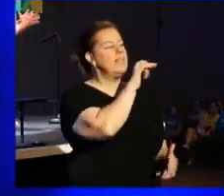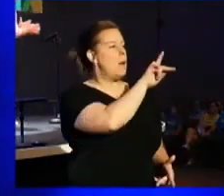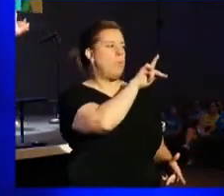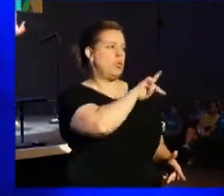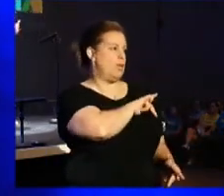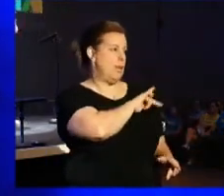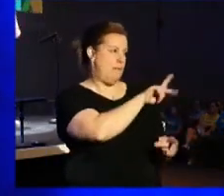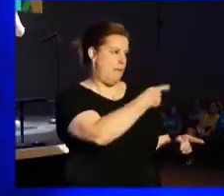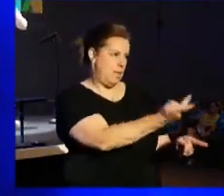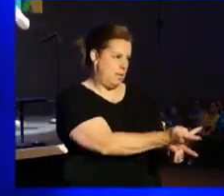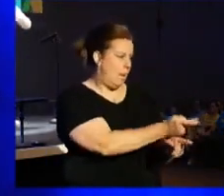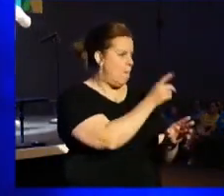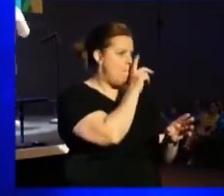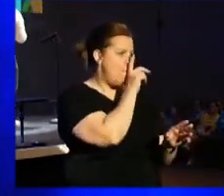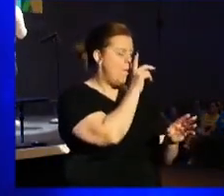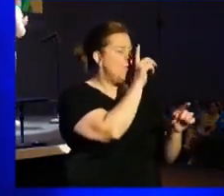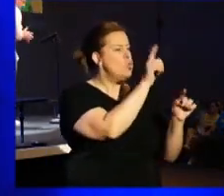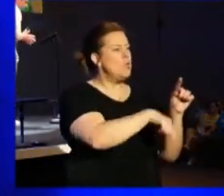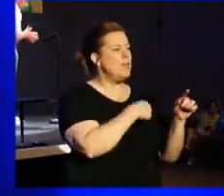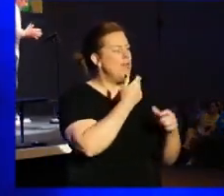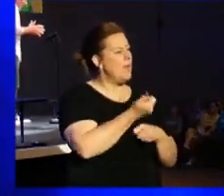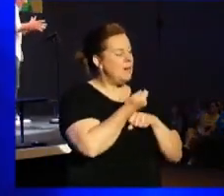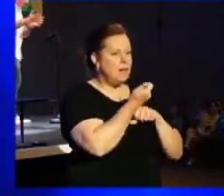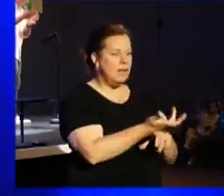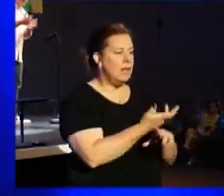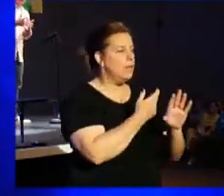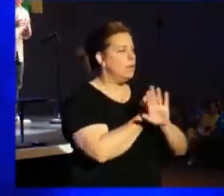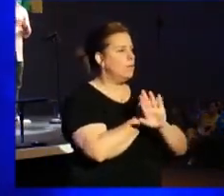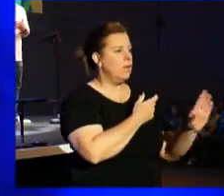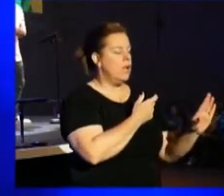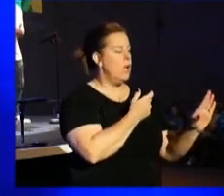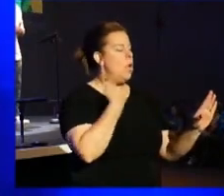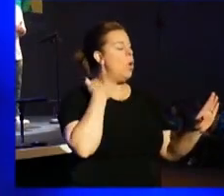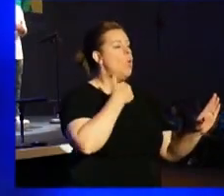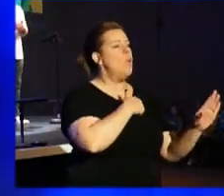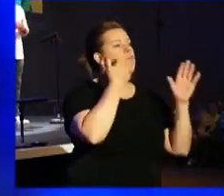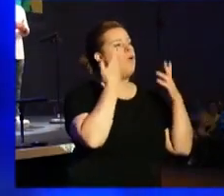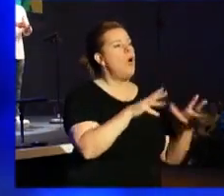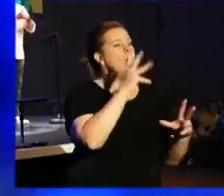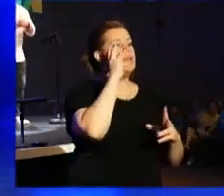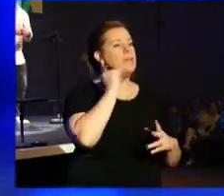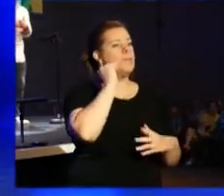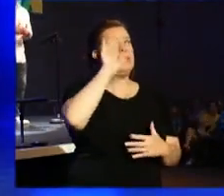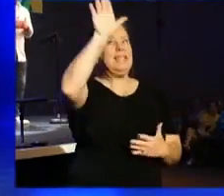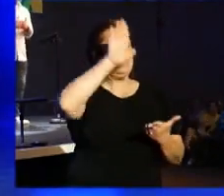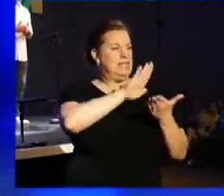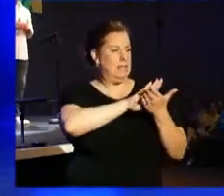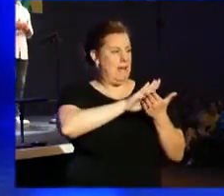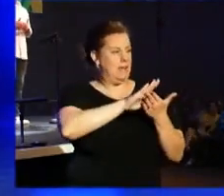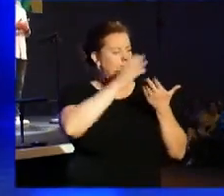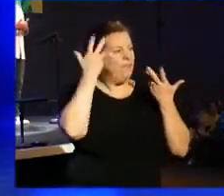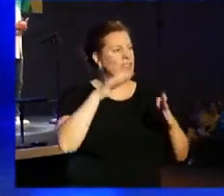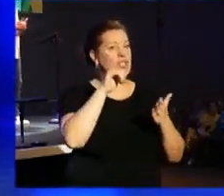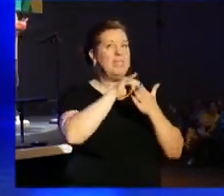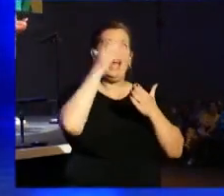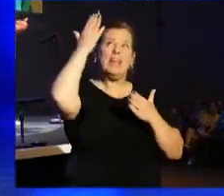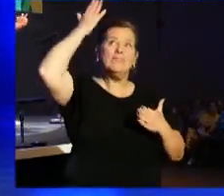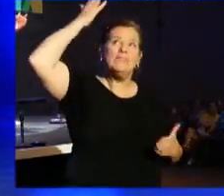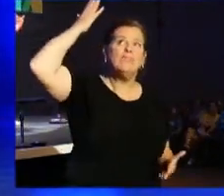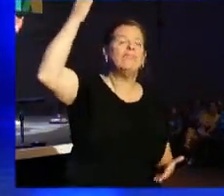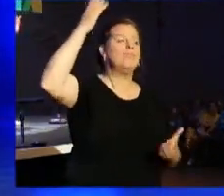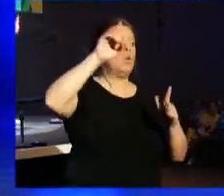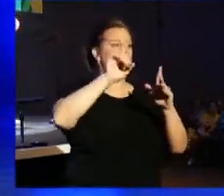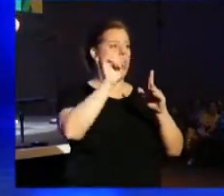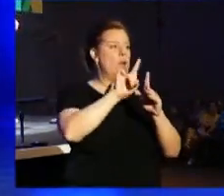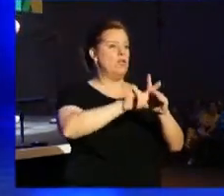get to say things like that because we've experienced the kindness of God. That is our source. For